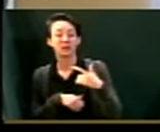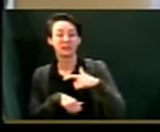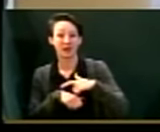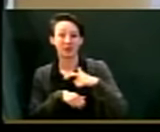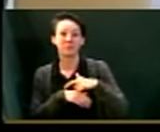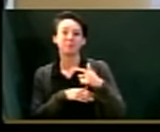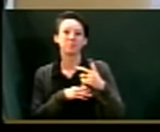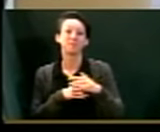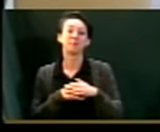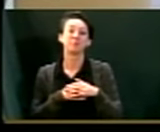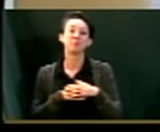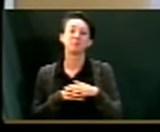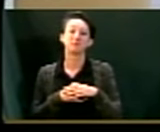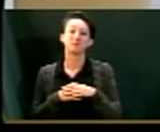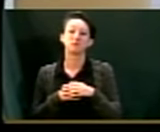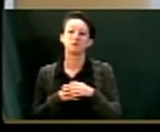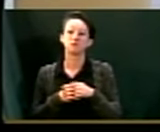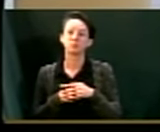time,